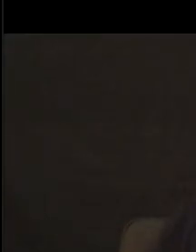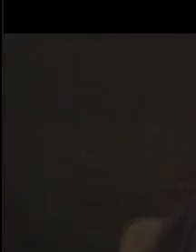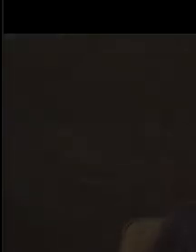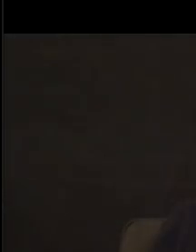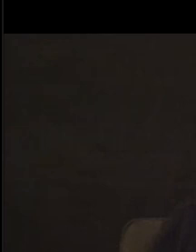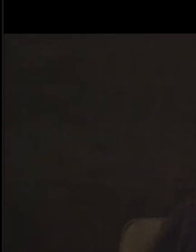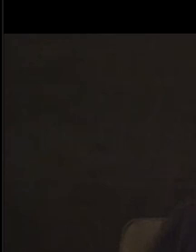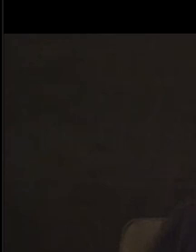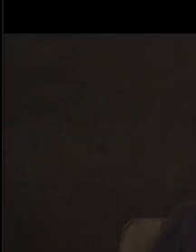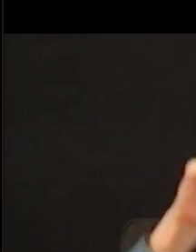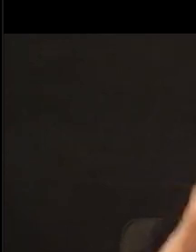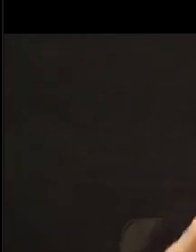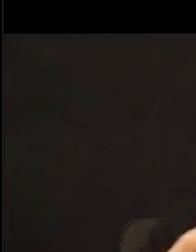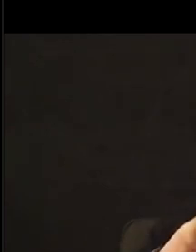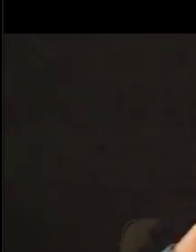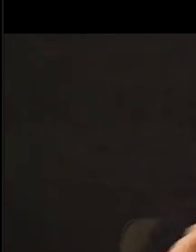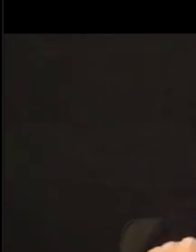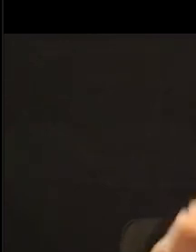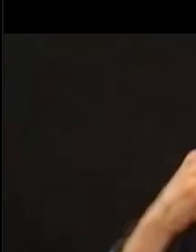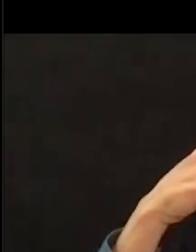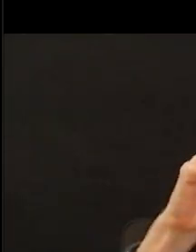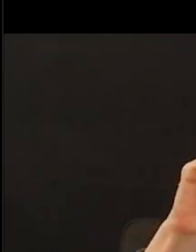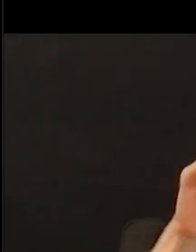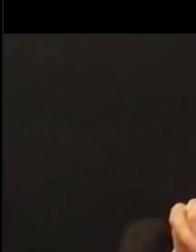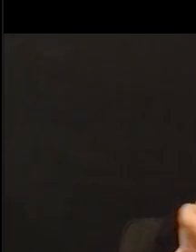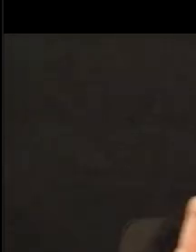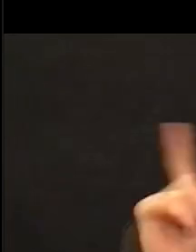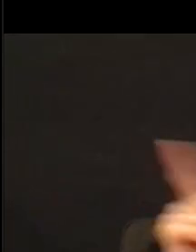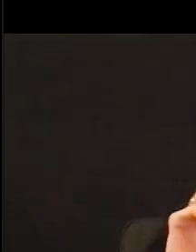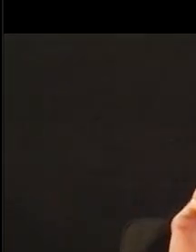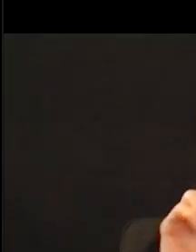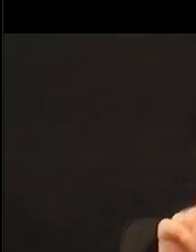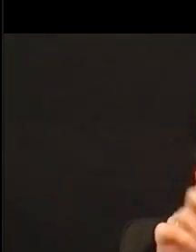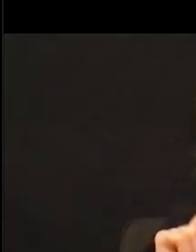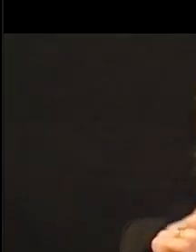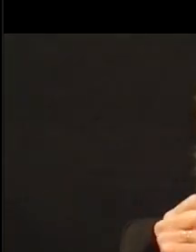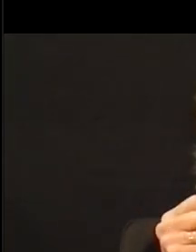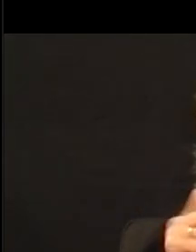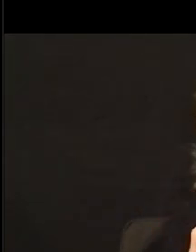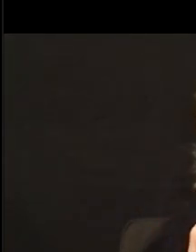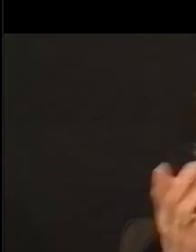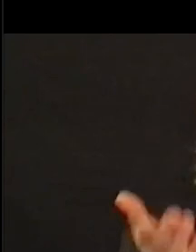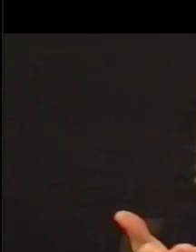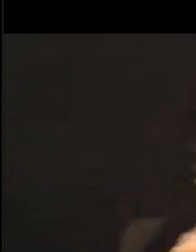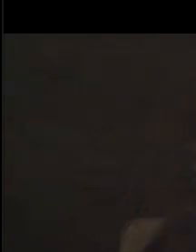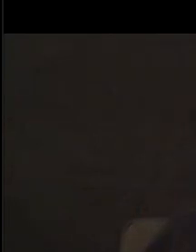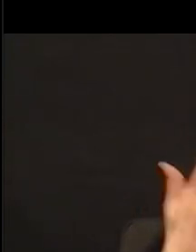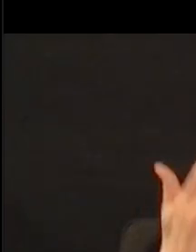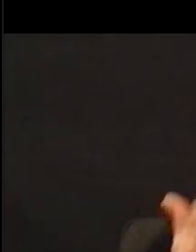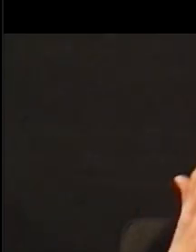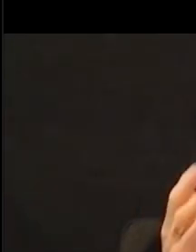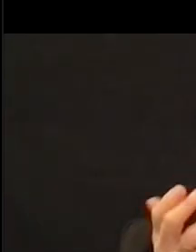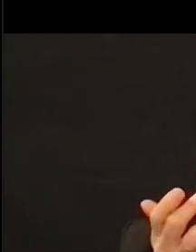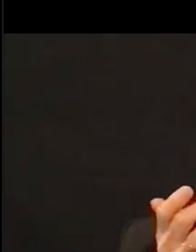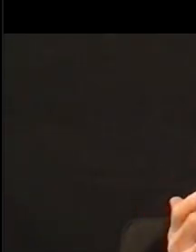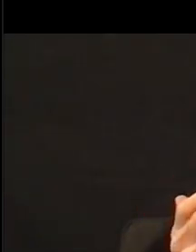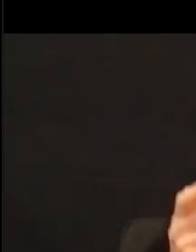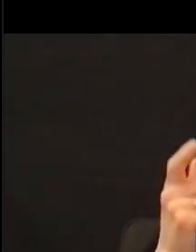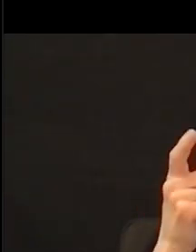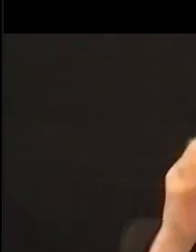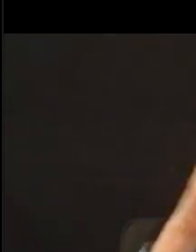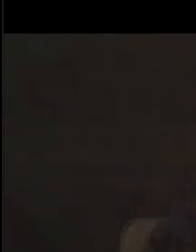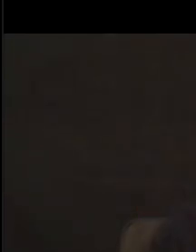onto the floor of the pool where we're keeping our patients, or maybe into the water. And they have to try